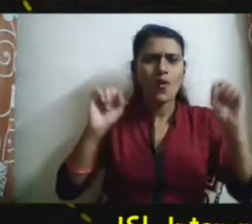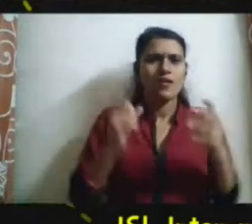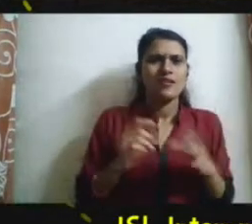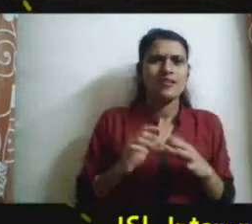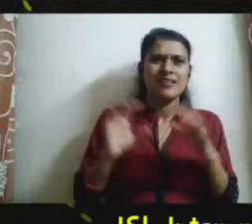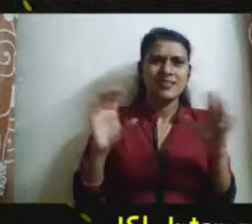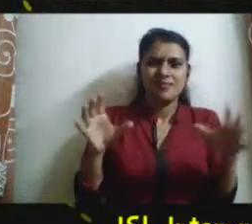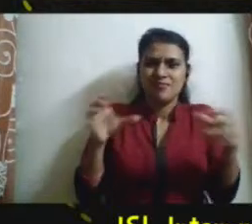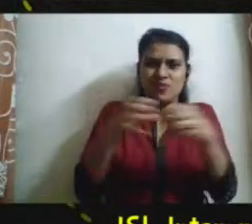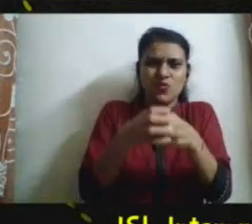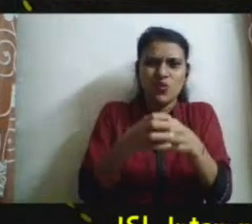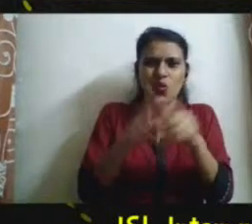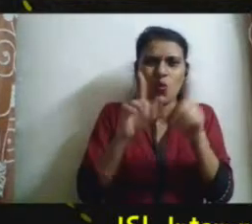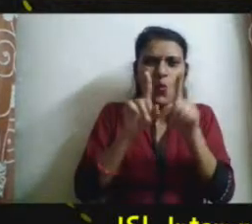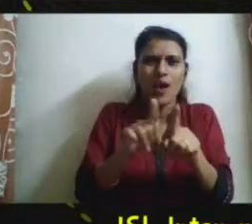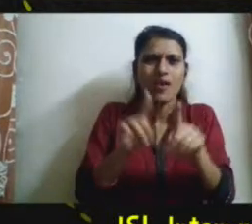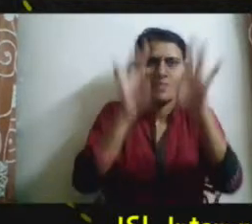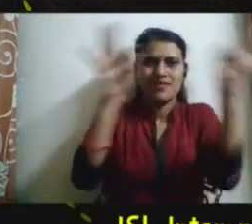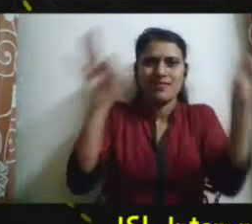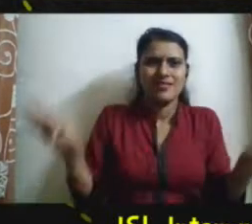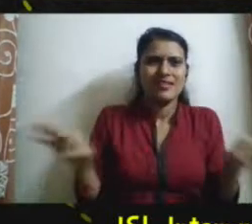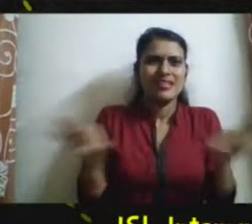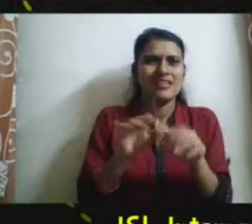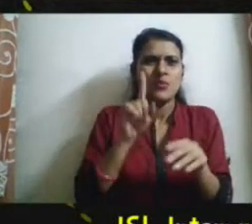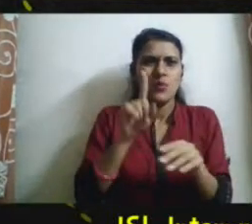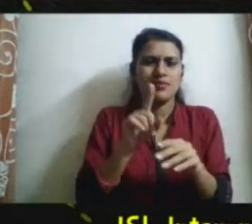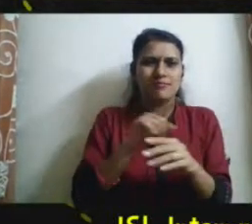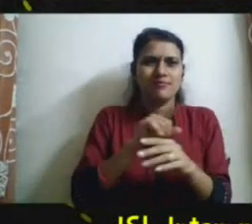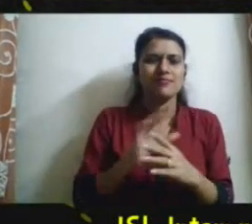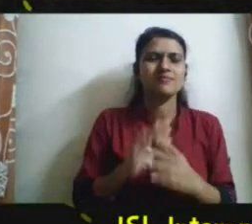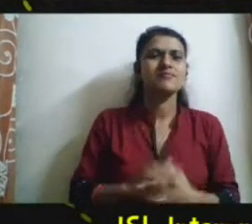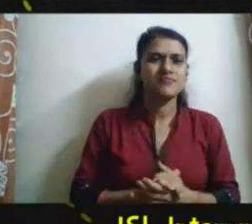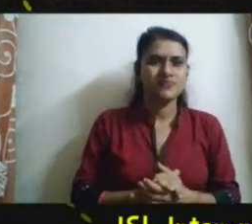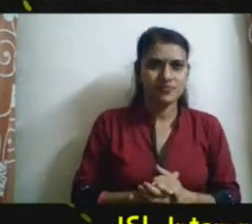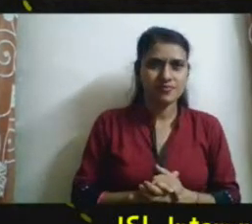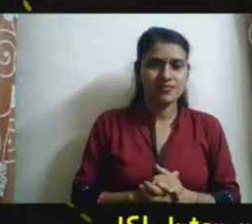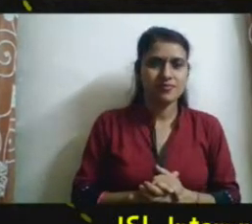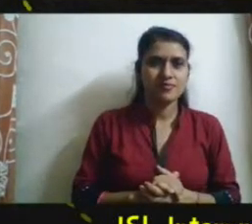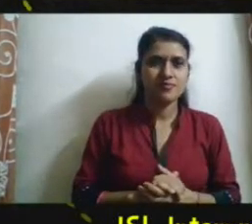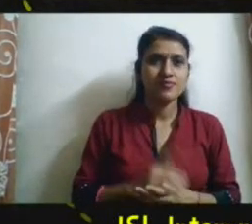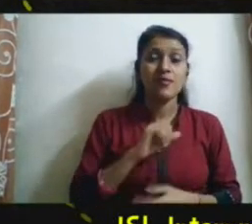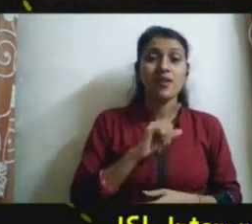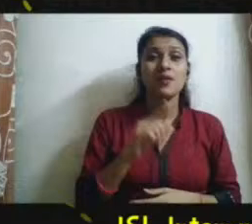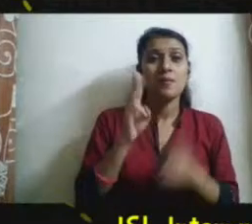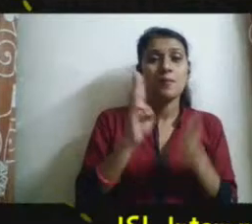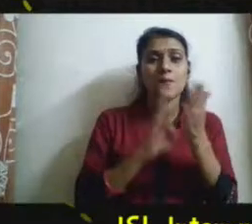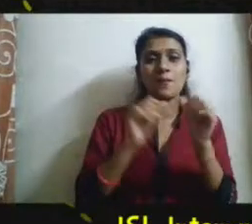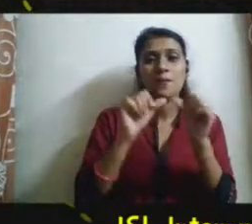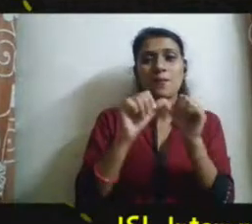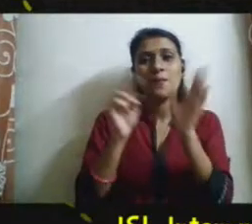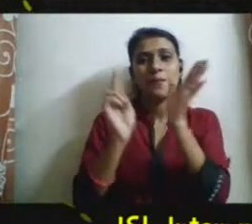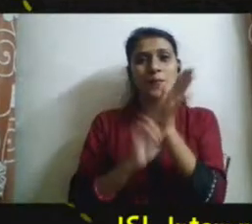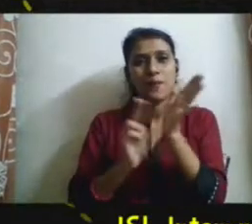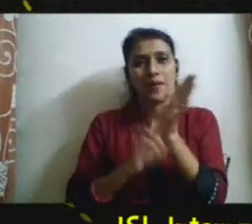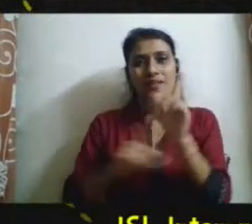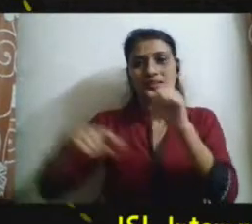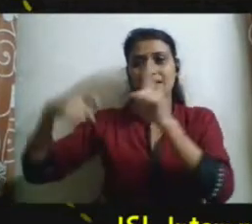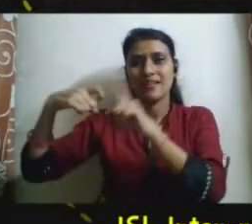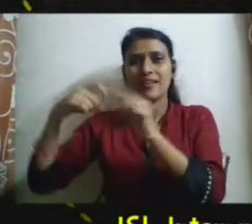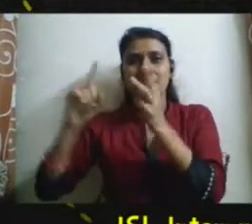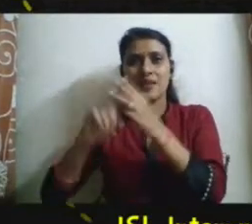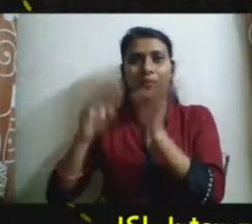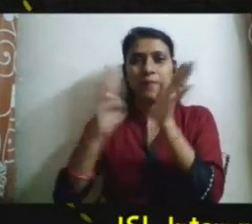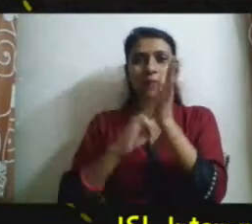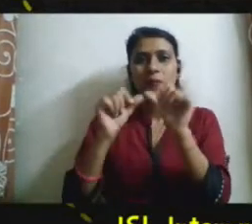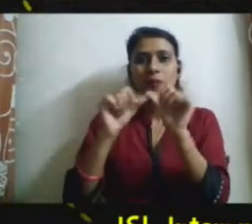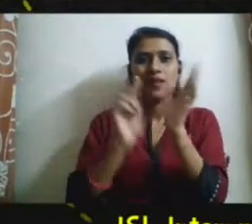huh. and framing it, putting us inside a frame. But I still want to say that although Man Ke Manjeera is a very landmark video moment, and